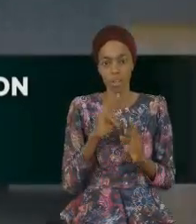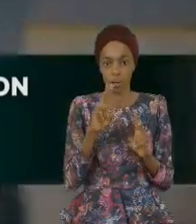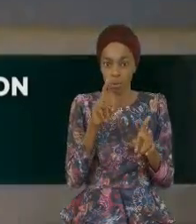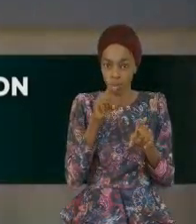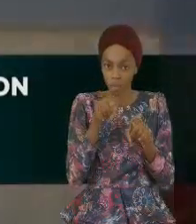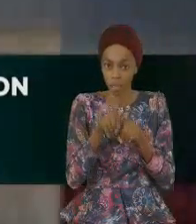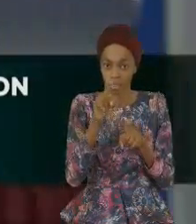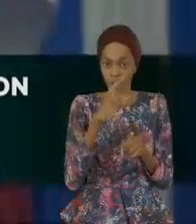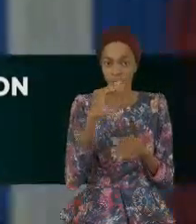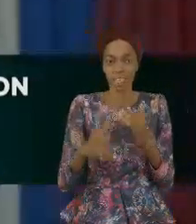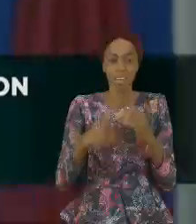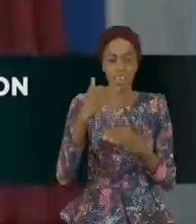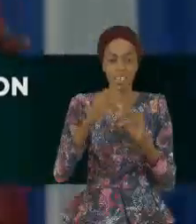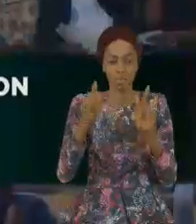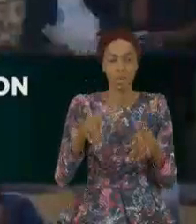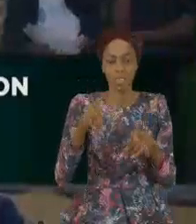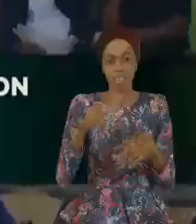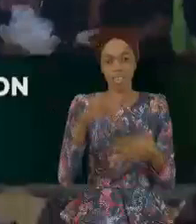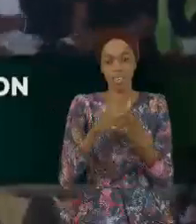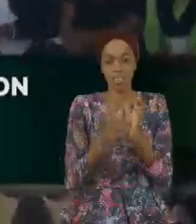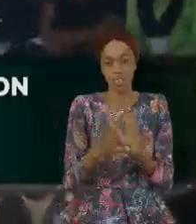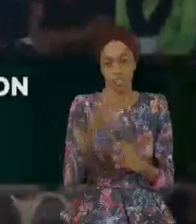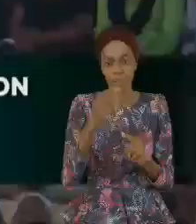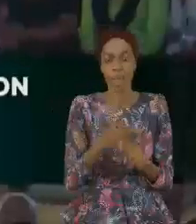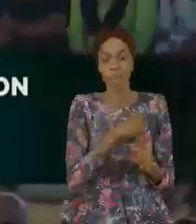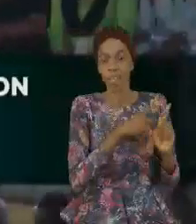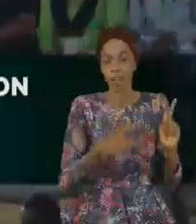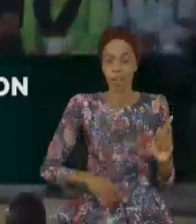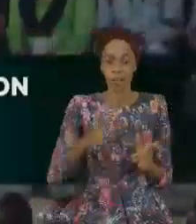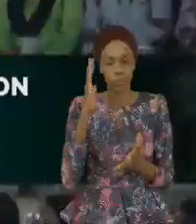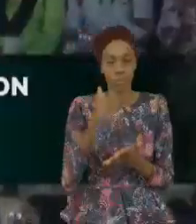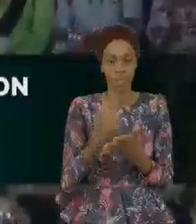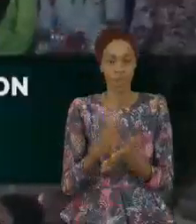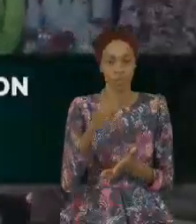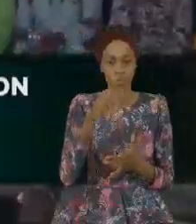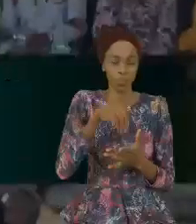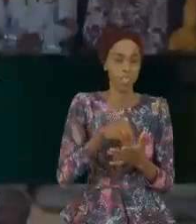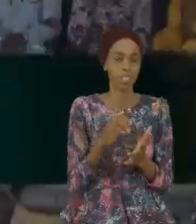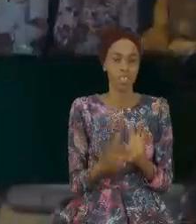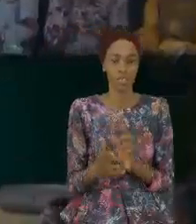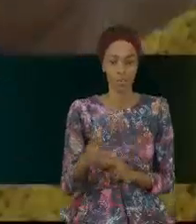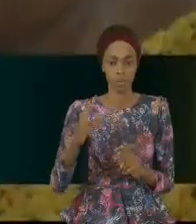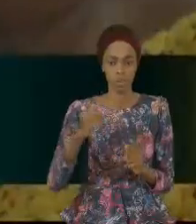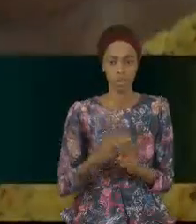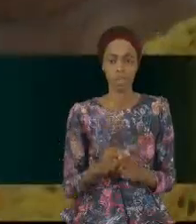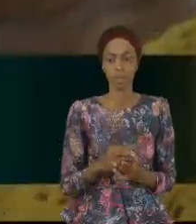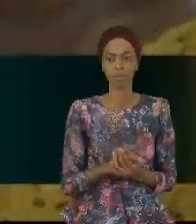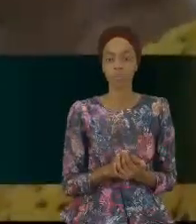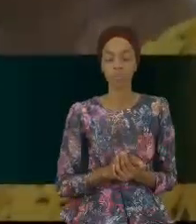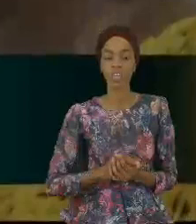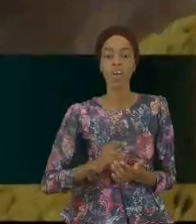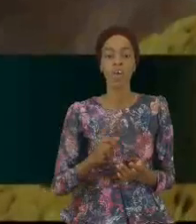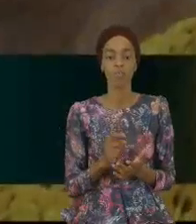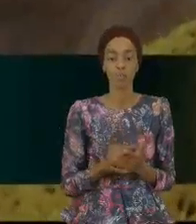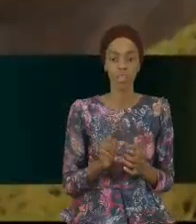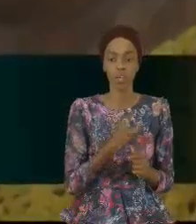next one online. Yeah. And the Lord will help you in Jesus' name. For the Lord God